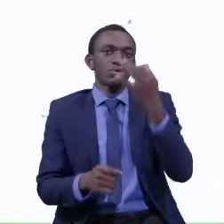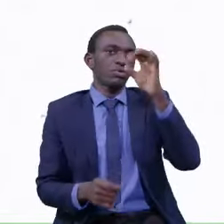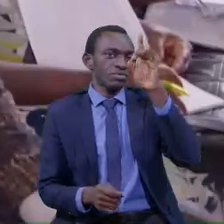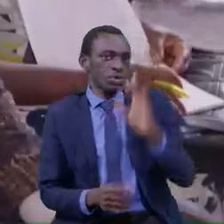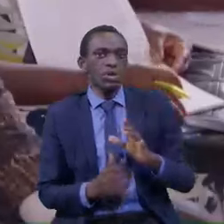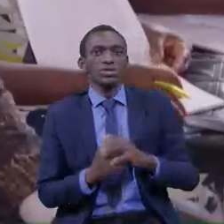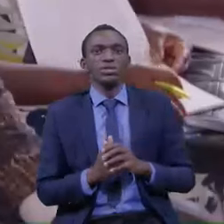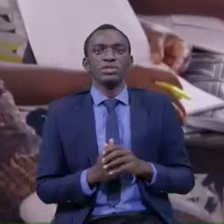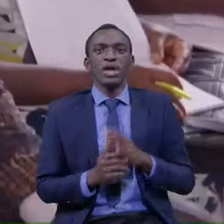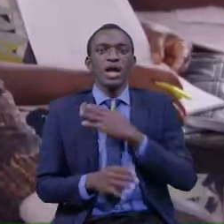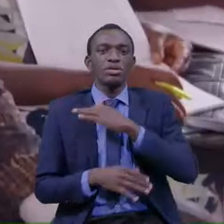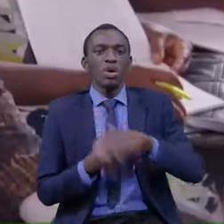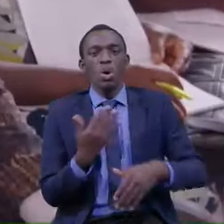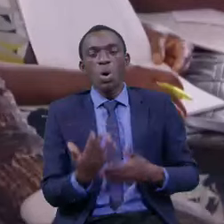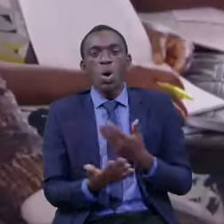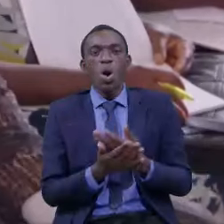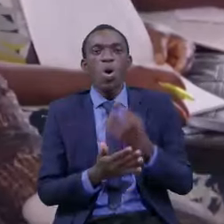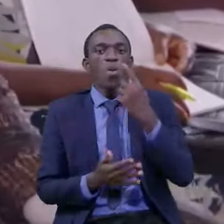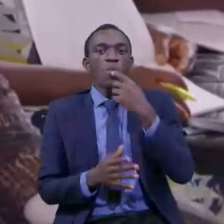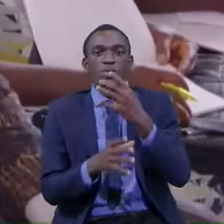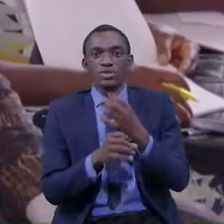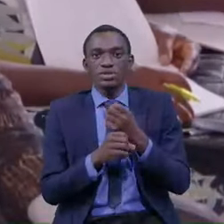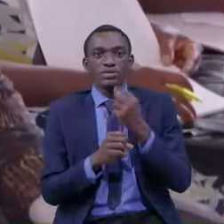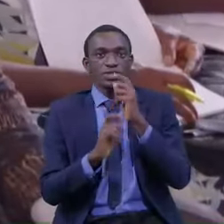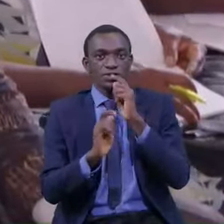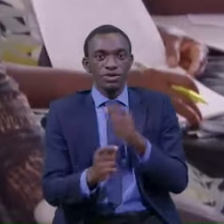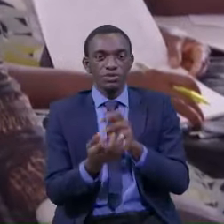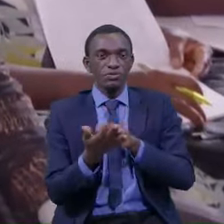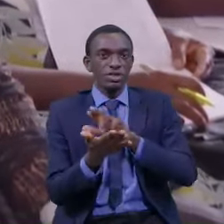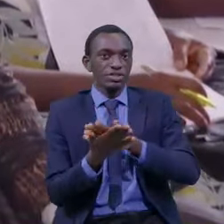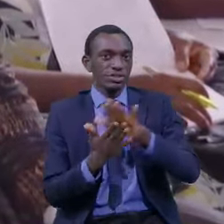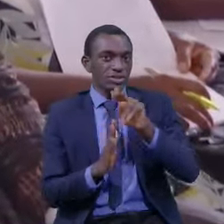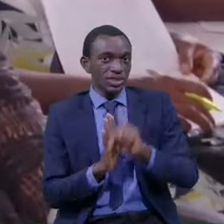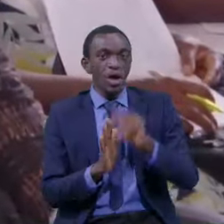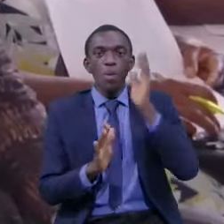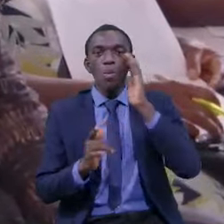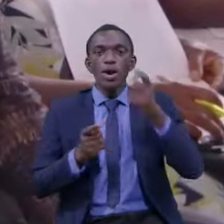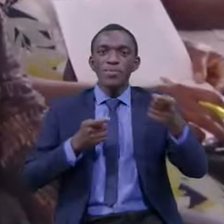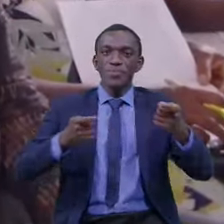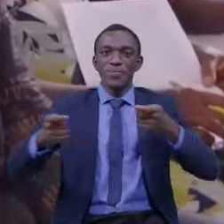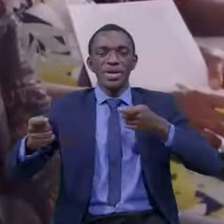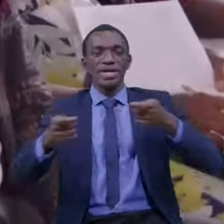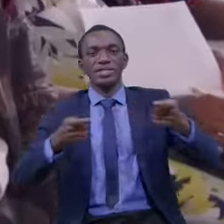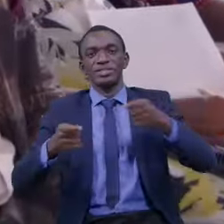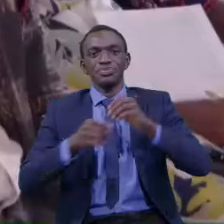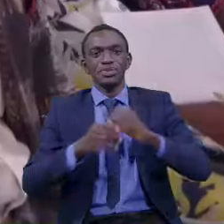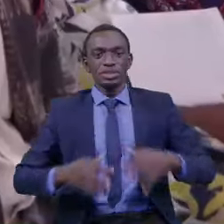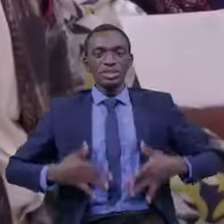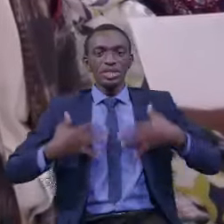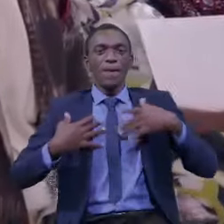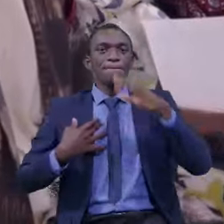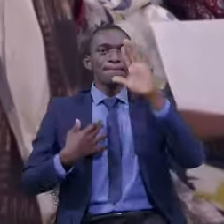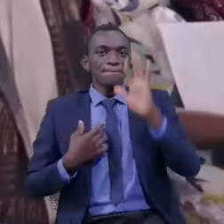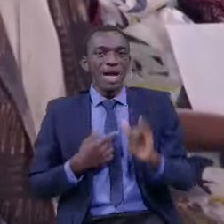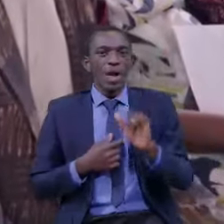that receive the gift of righteousness shall reign in life by one